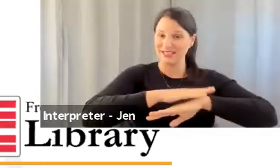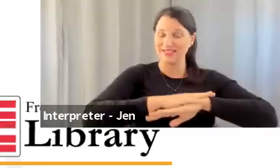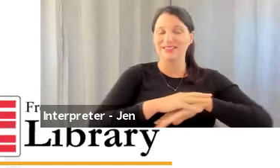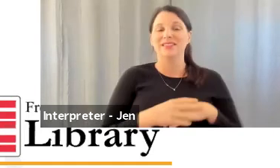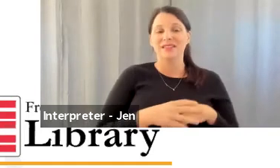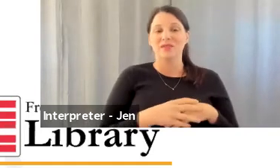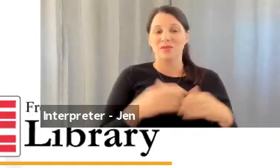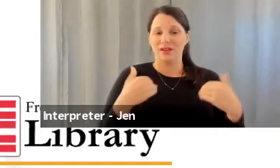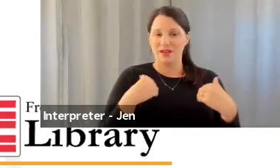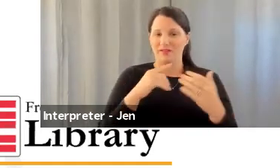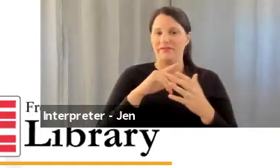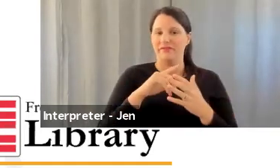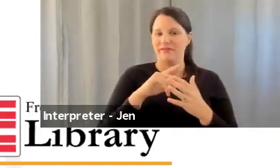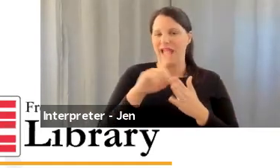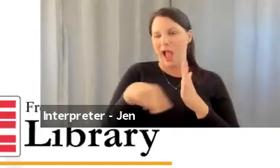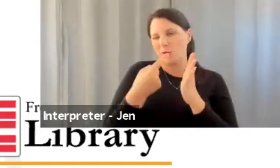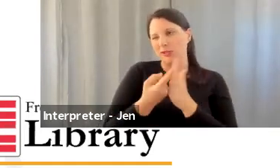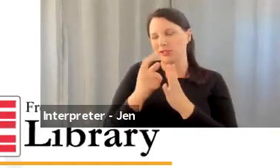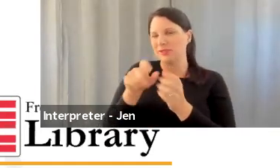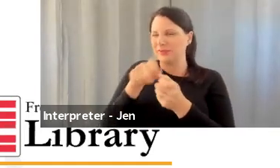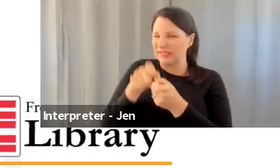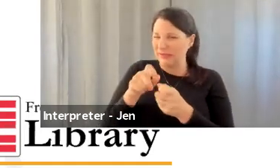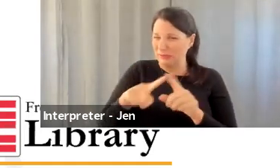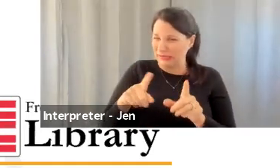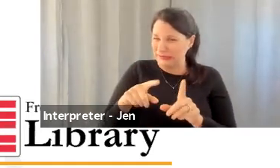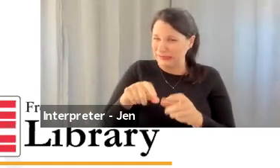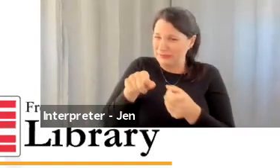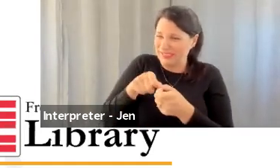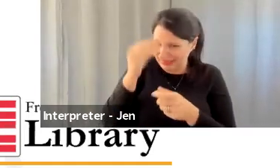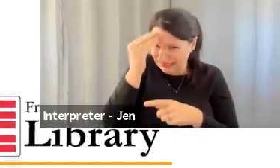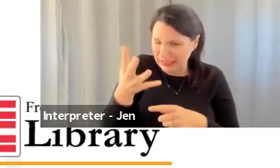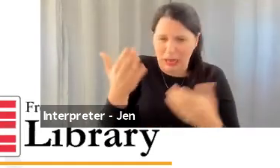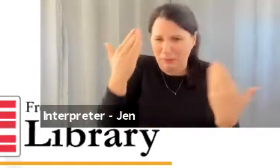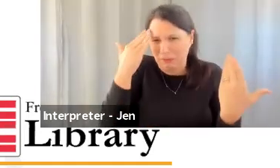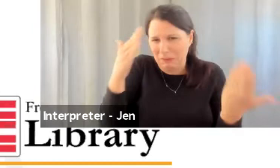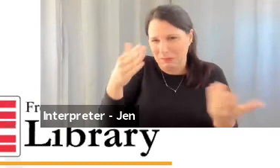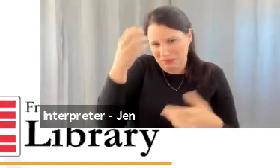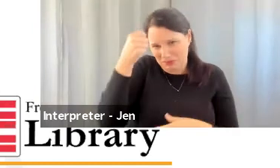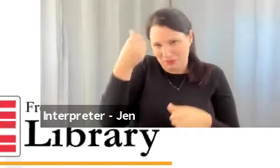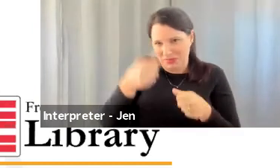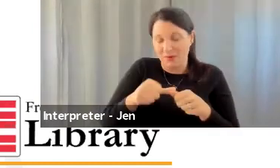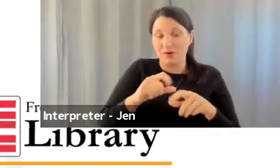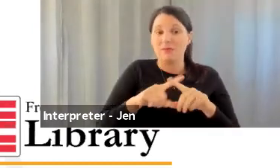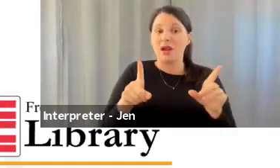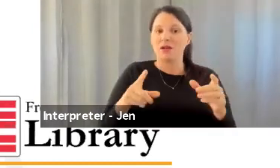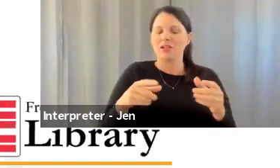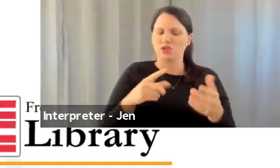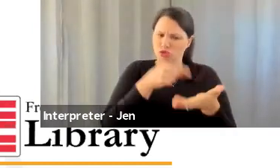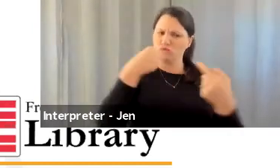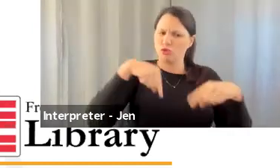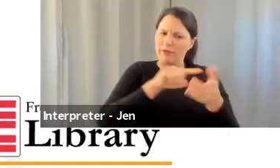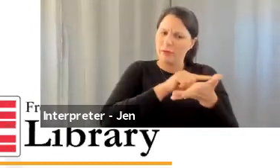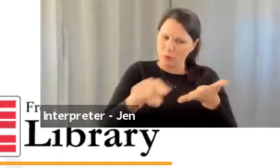which are, I don't know them off the top of my head right now, but it's throughout the week and on Saturdays as